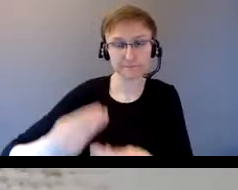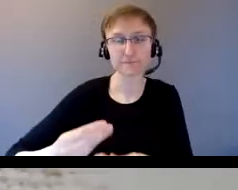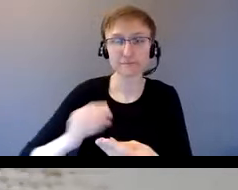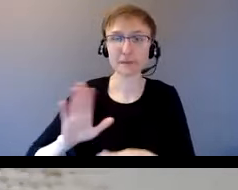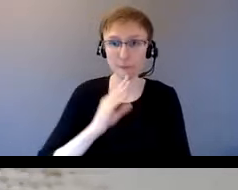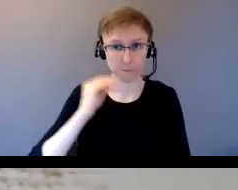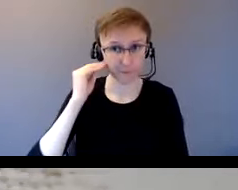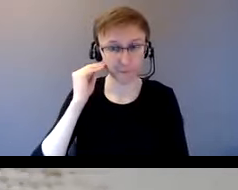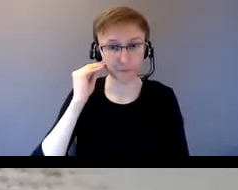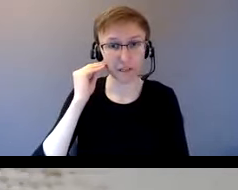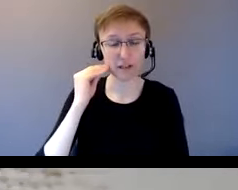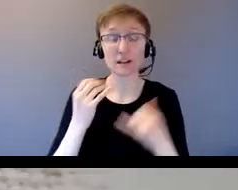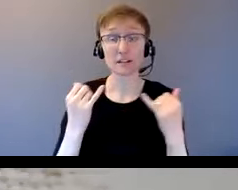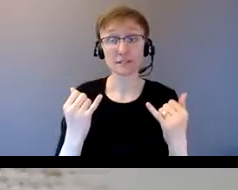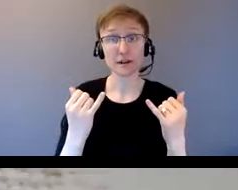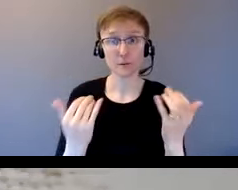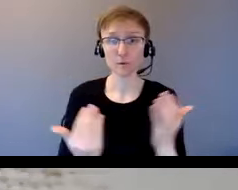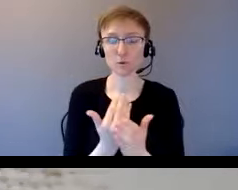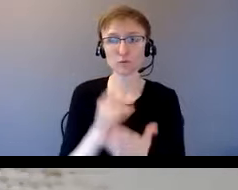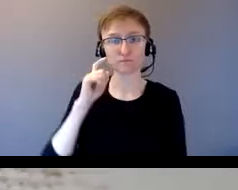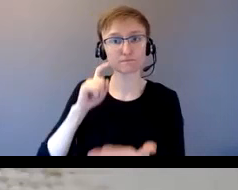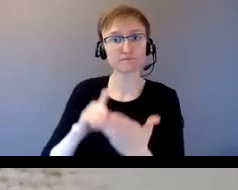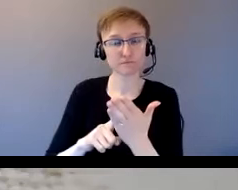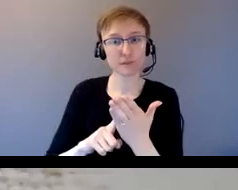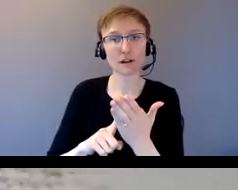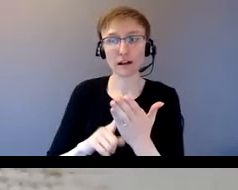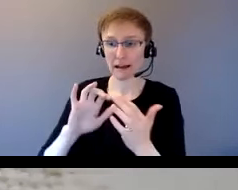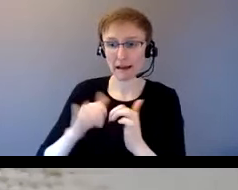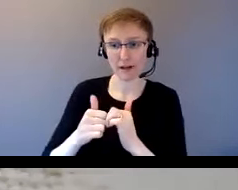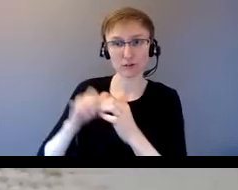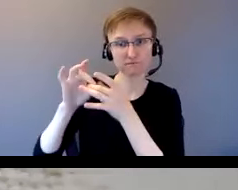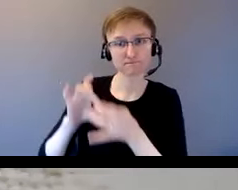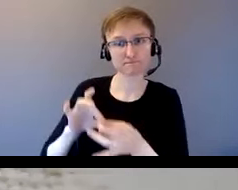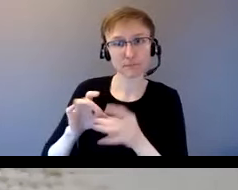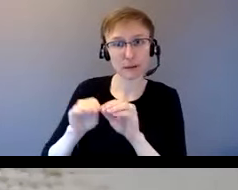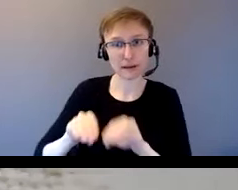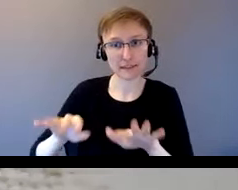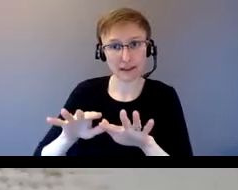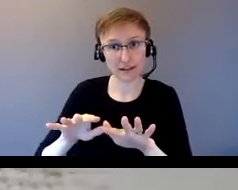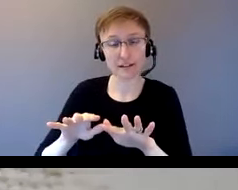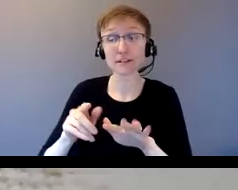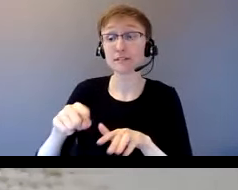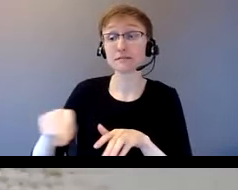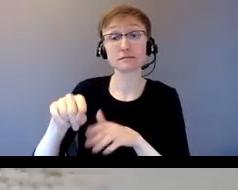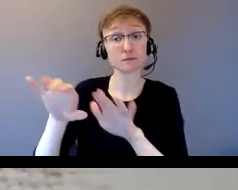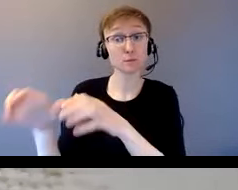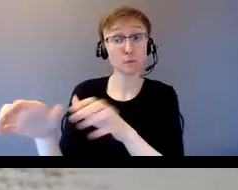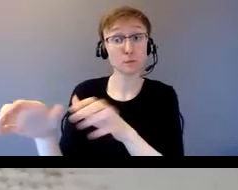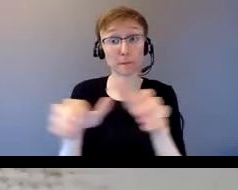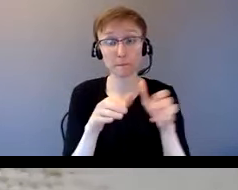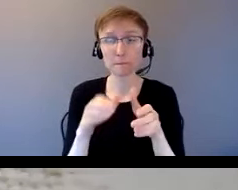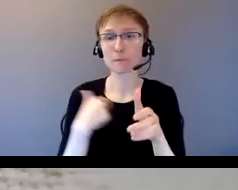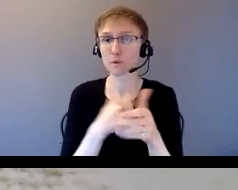and engagements with this land and its people, and we endeavor to honor them by strengthening our relationships and responsibilities towards